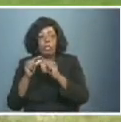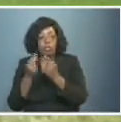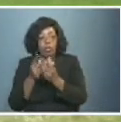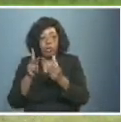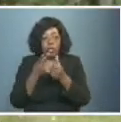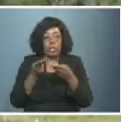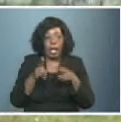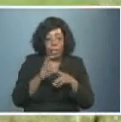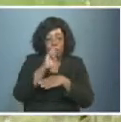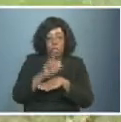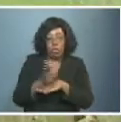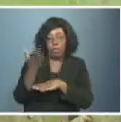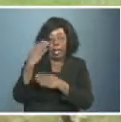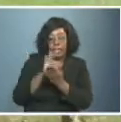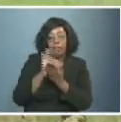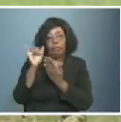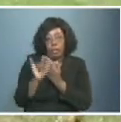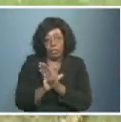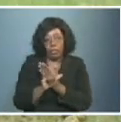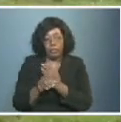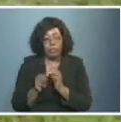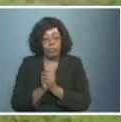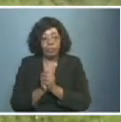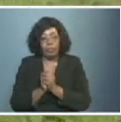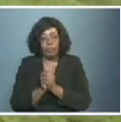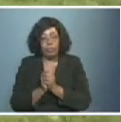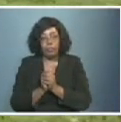first was held in Eleuthera back in February. Carla Palmer, ZNS Network News.